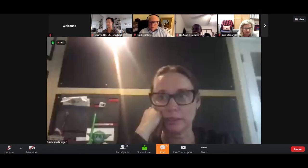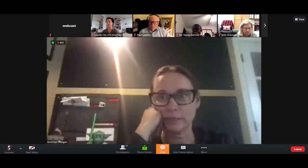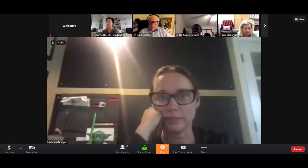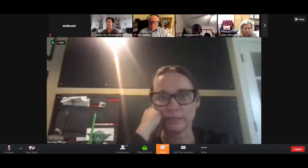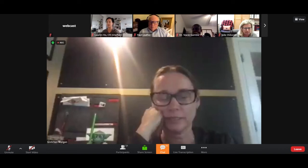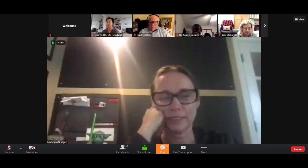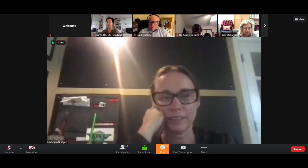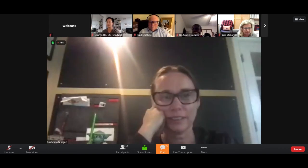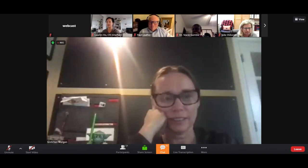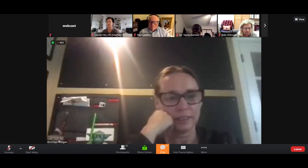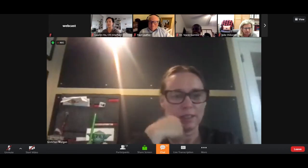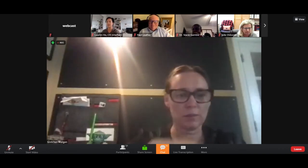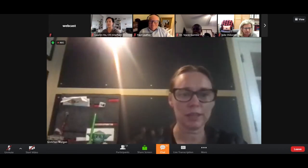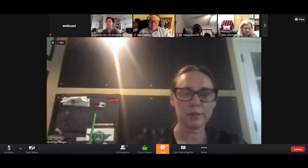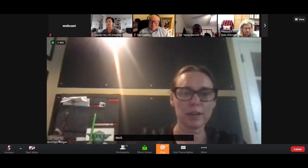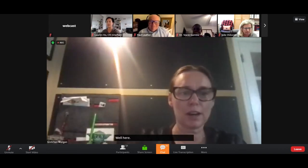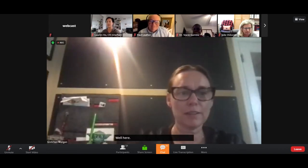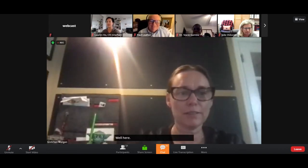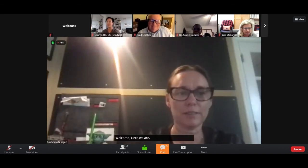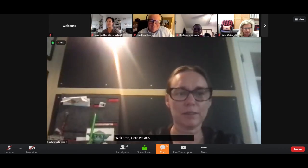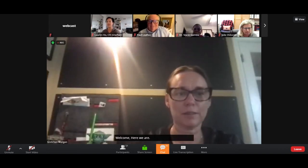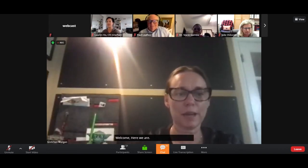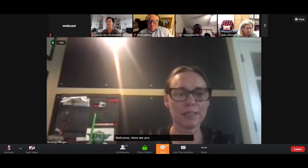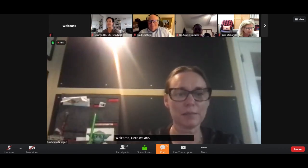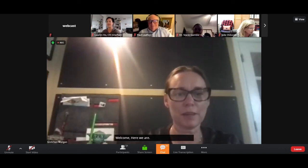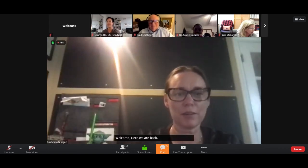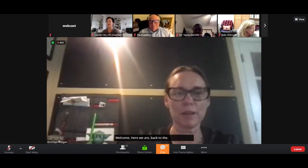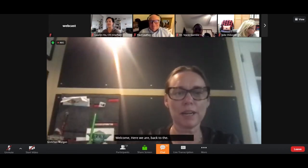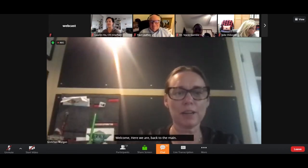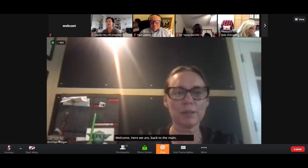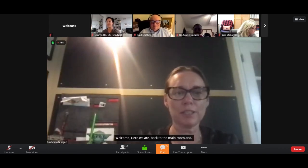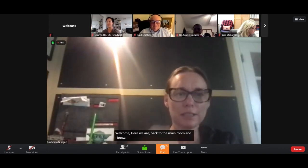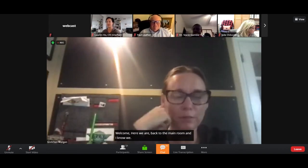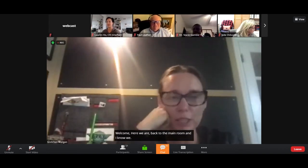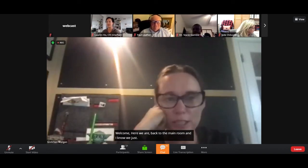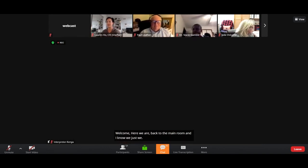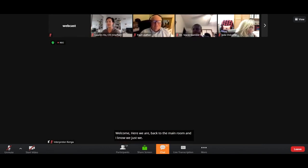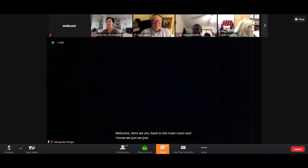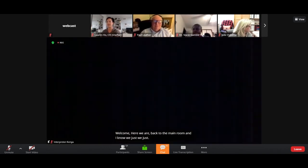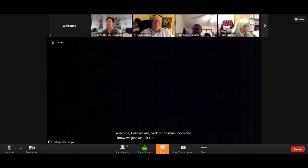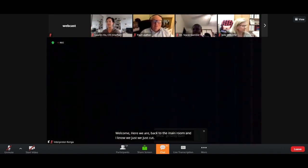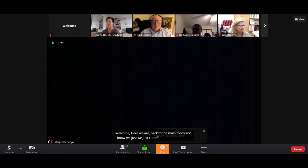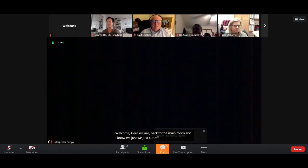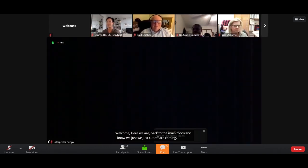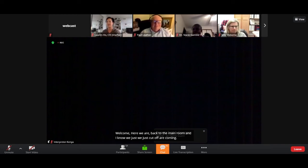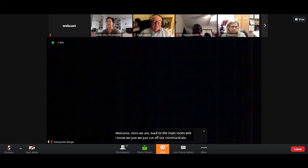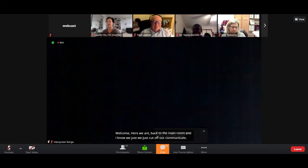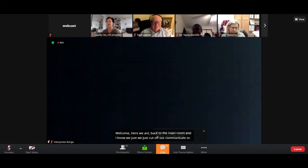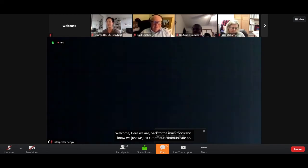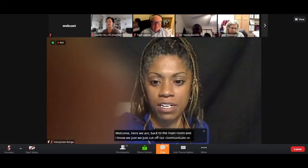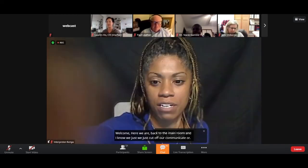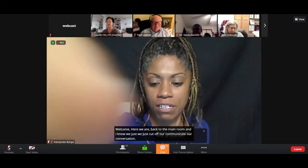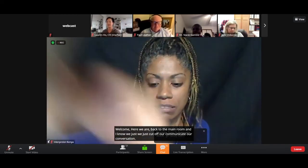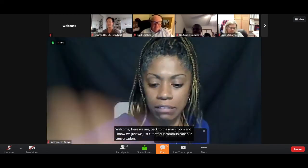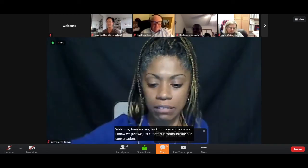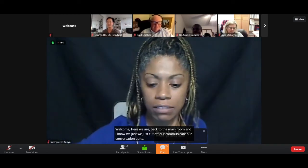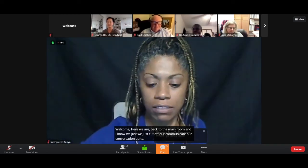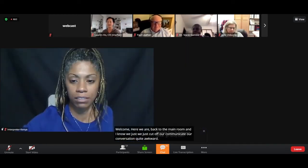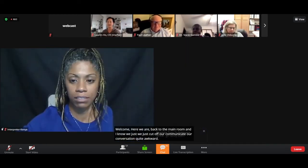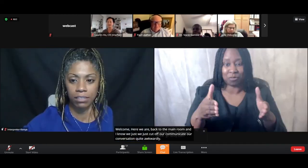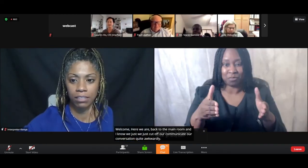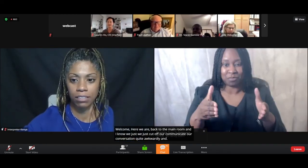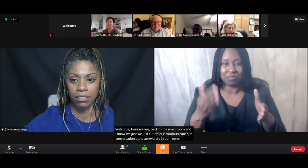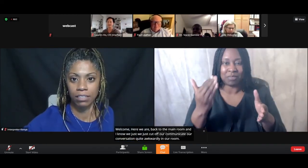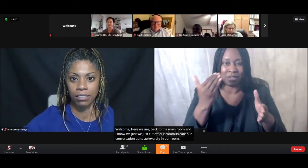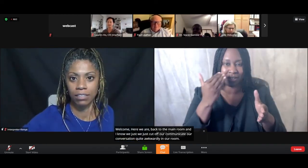Whew. Well, here we are back to the main room. And I know we just cut off our conversation quite awkwardly